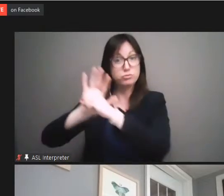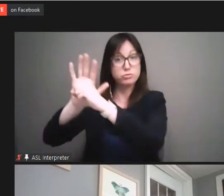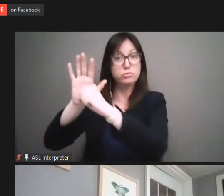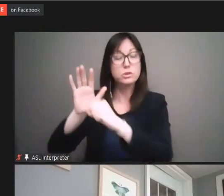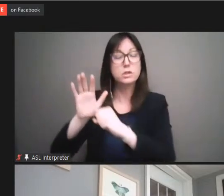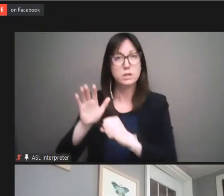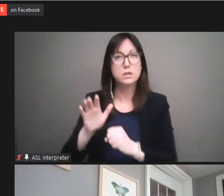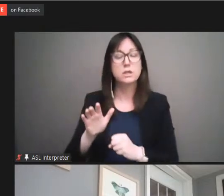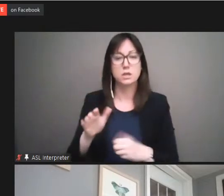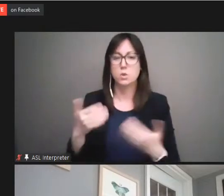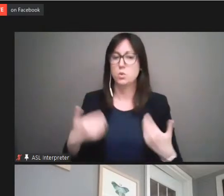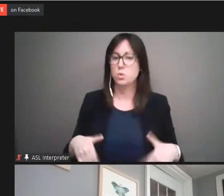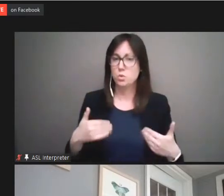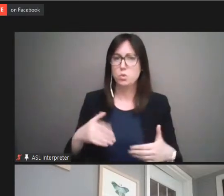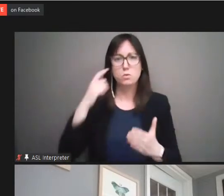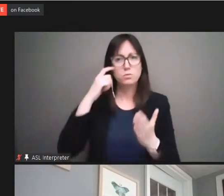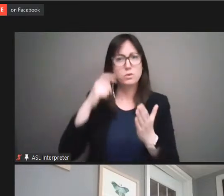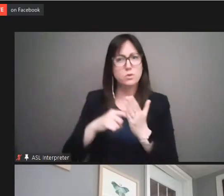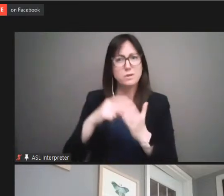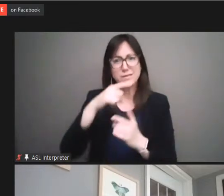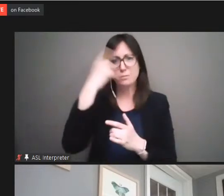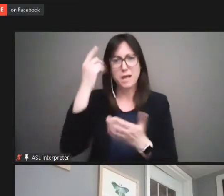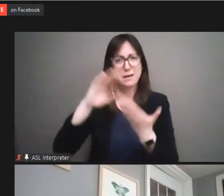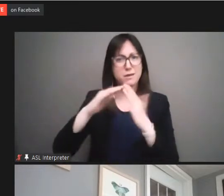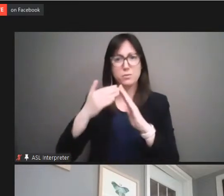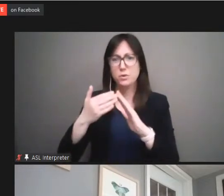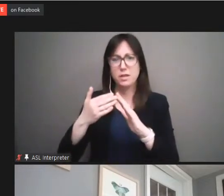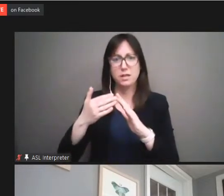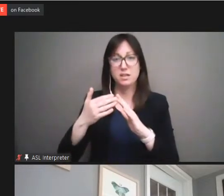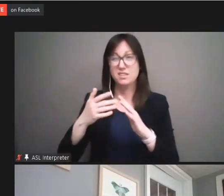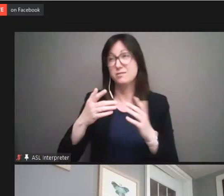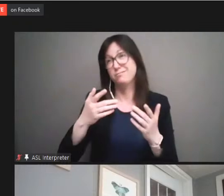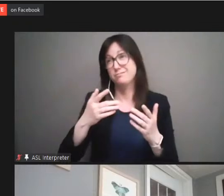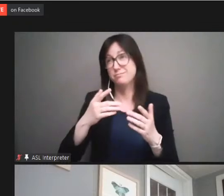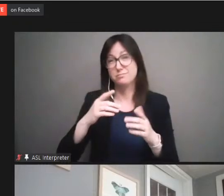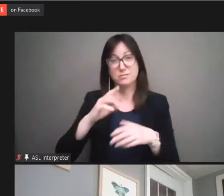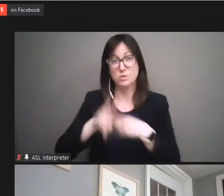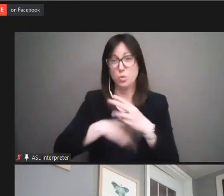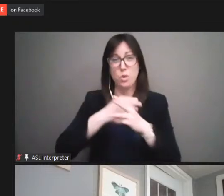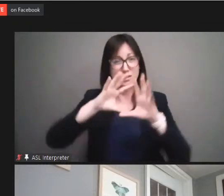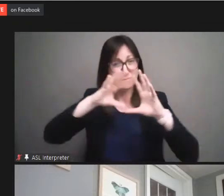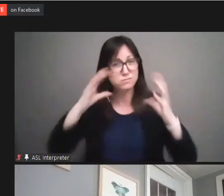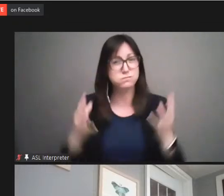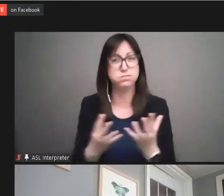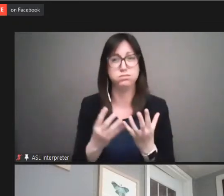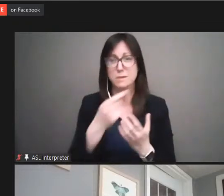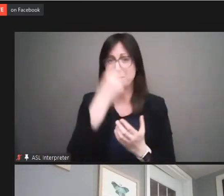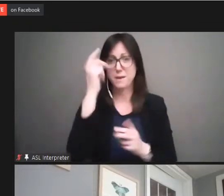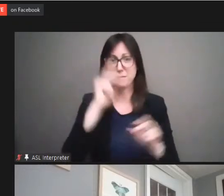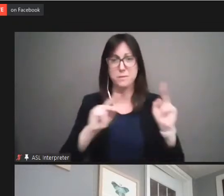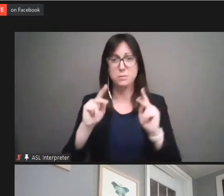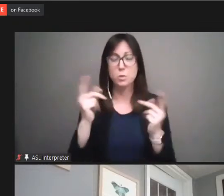have Black people from all over the world advocating for